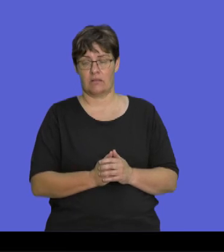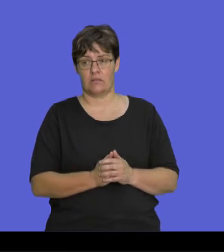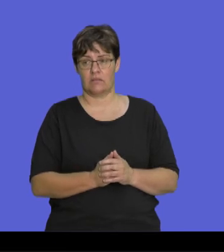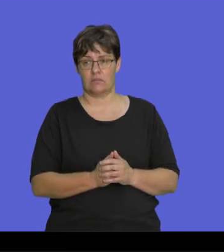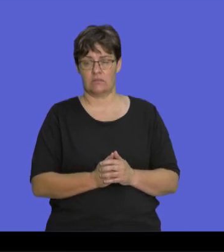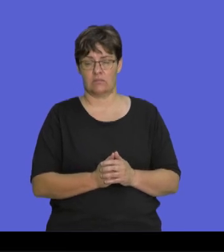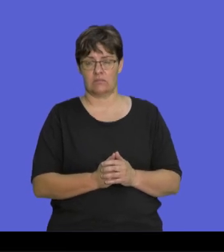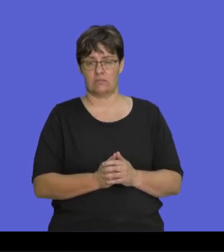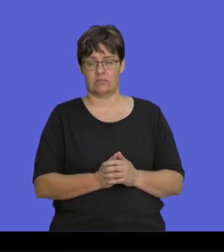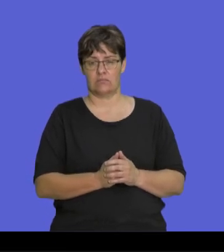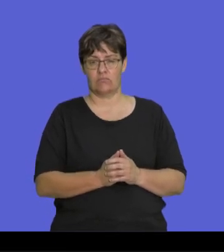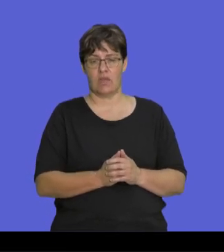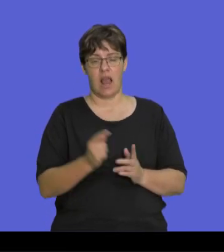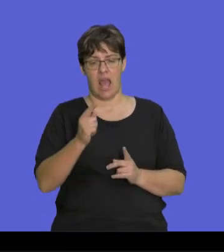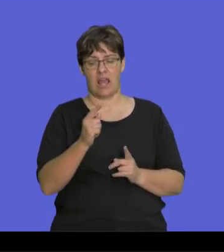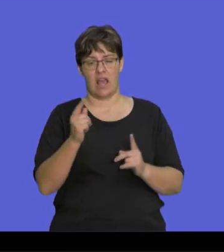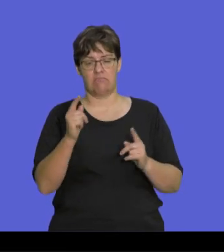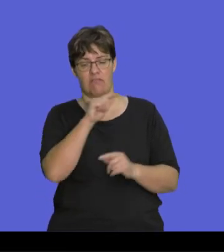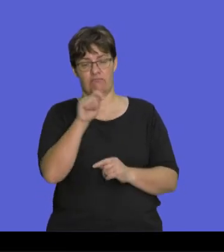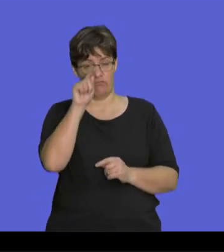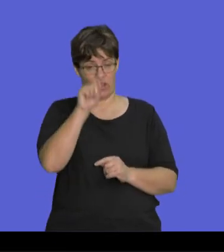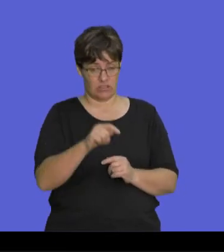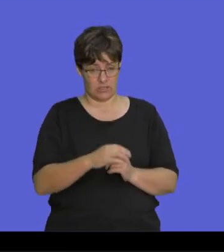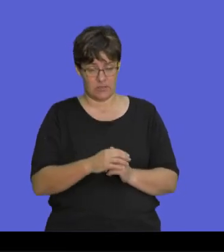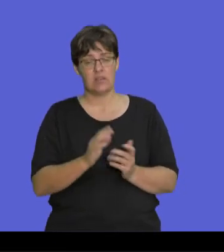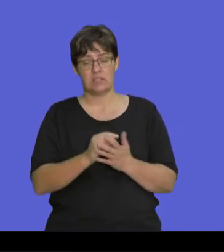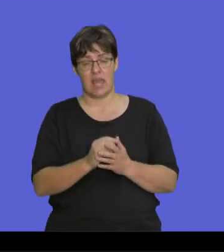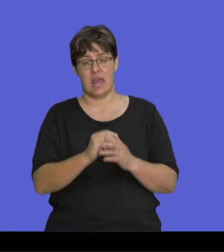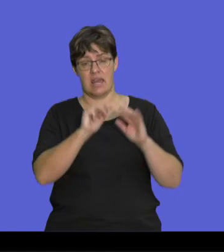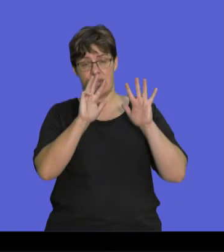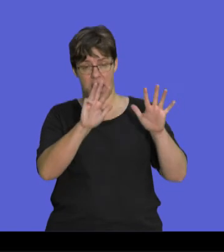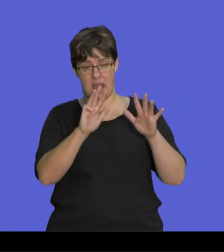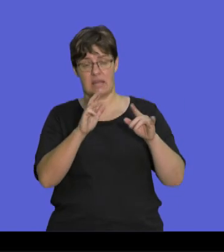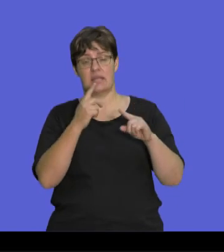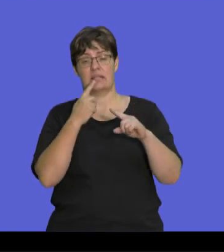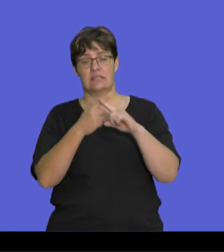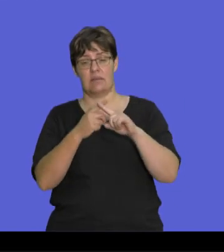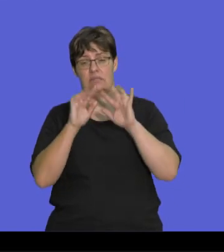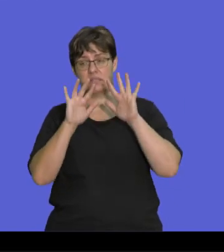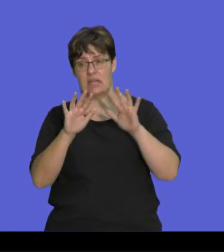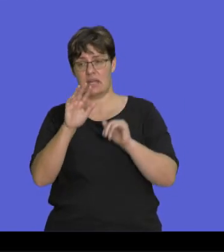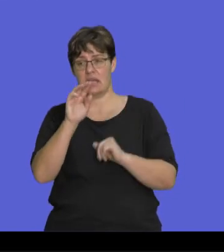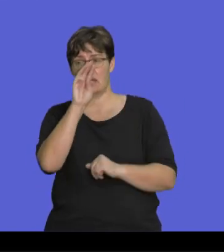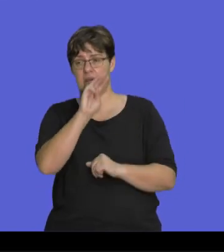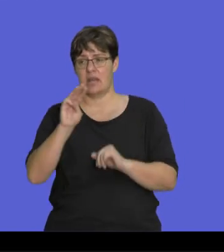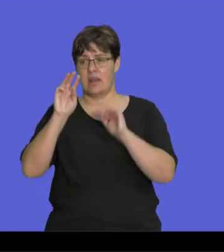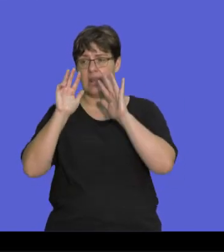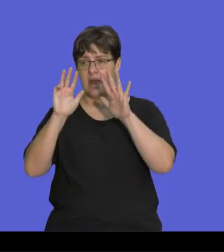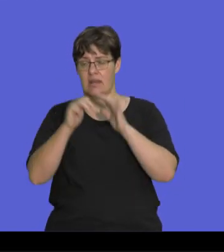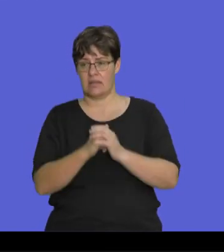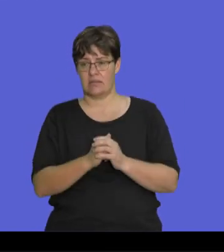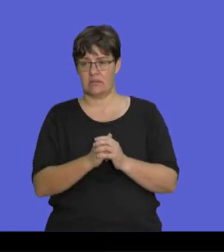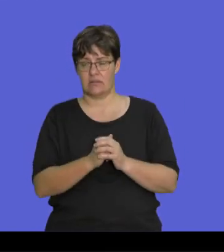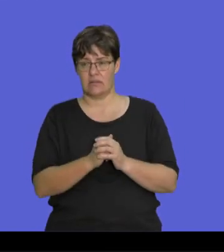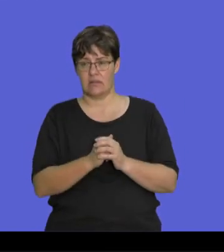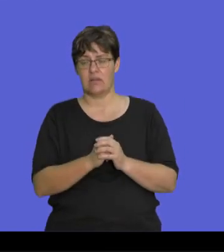is a fraction. We would say then 9 times 10 exponent 9, okay, that's the value